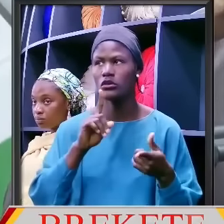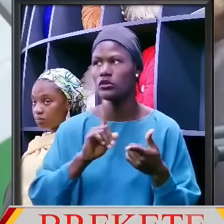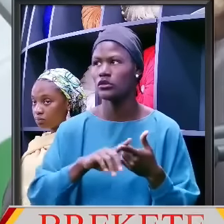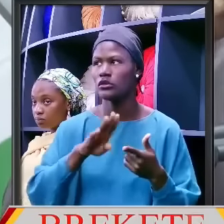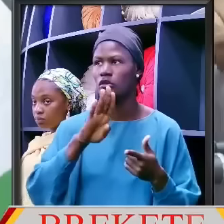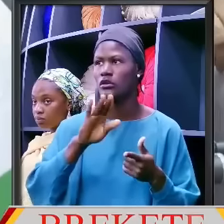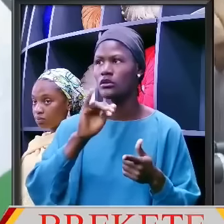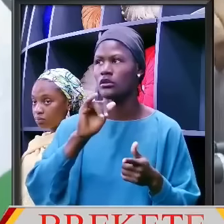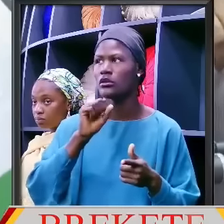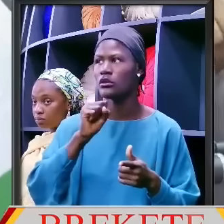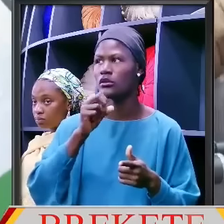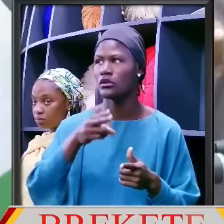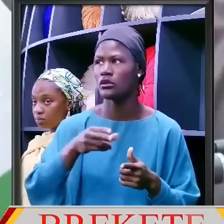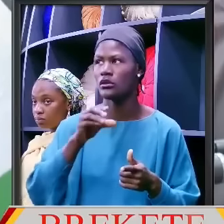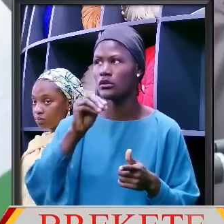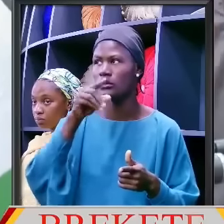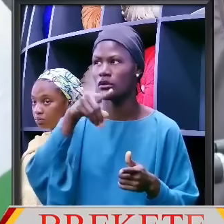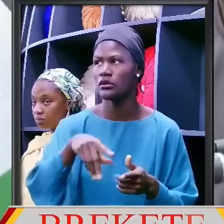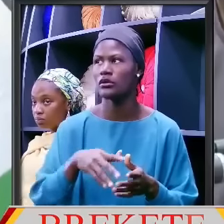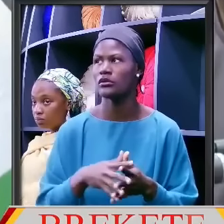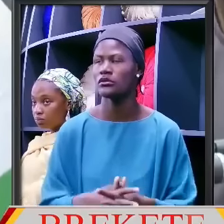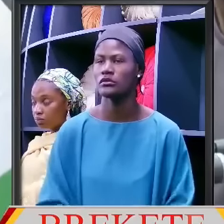by the grace of God. Yes, sir.